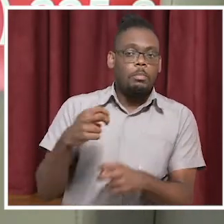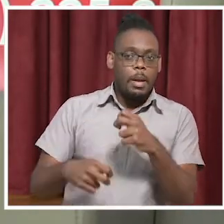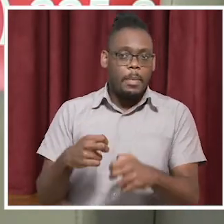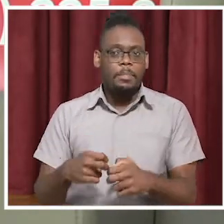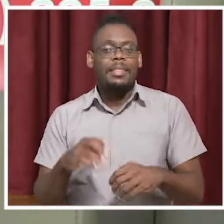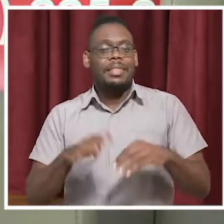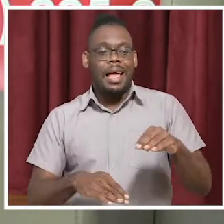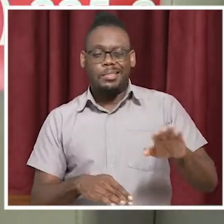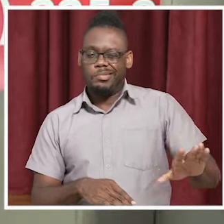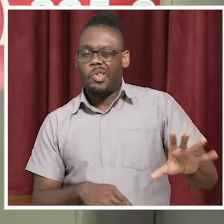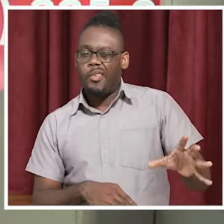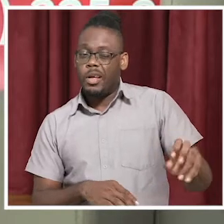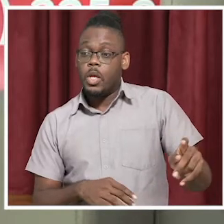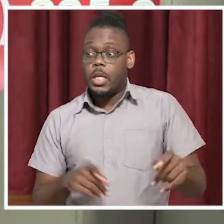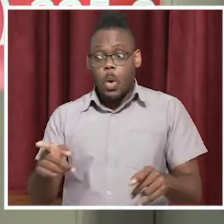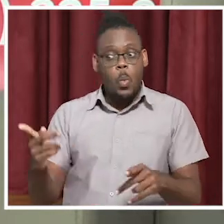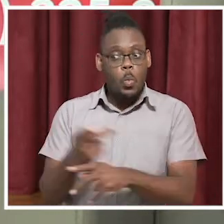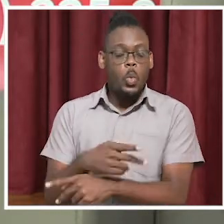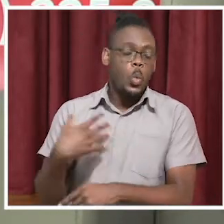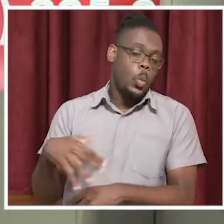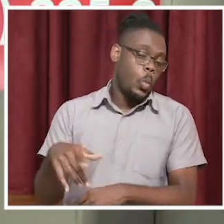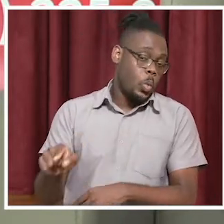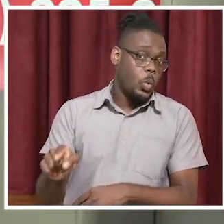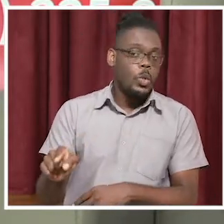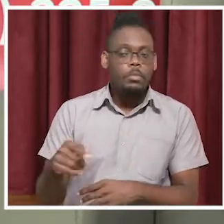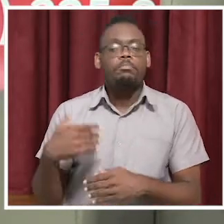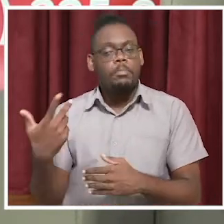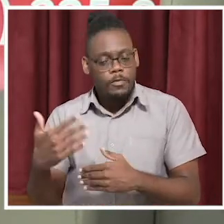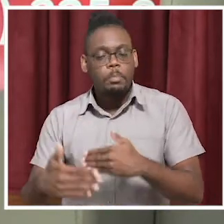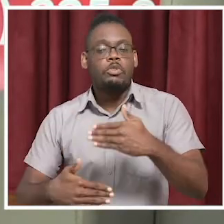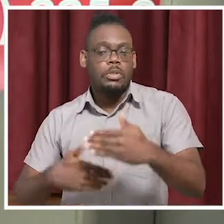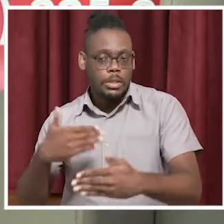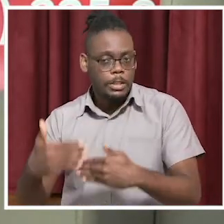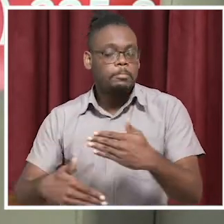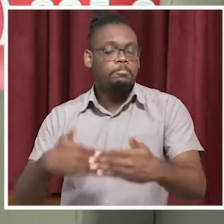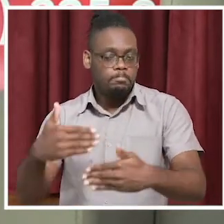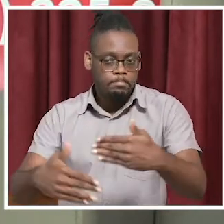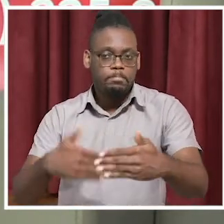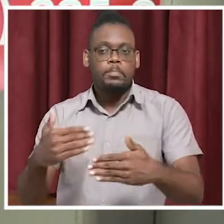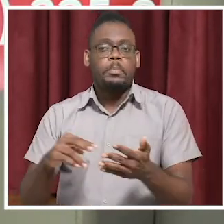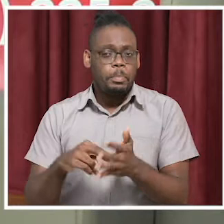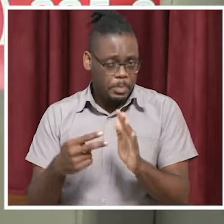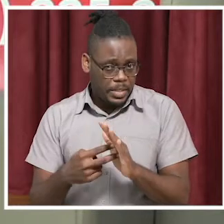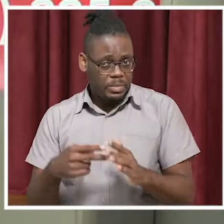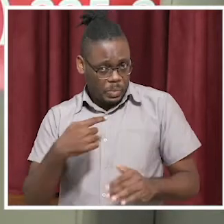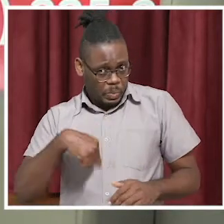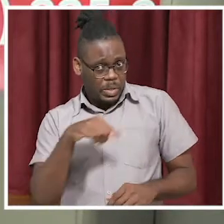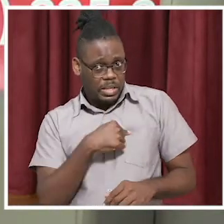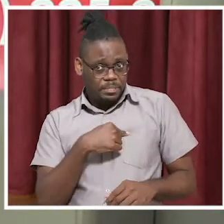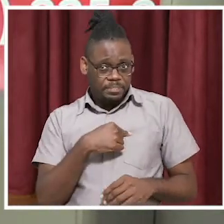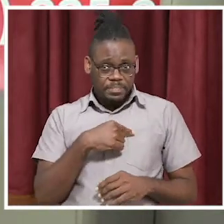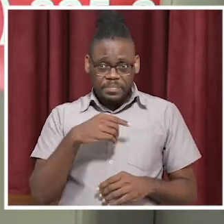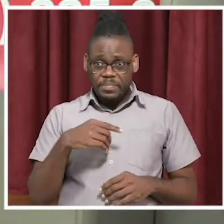incredibly patient. So while the process is taking place, it doesn't mean that they are not going to receive these grants, but it